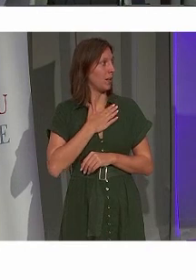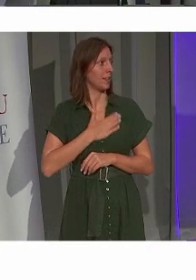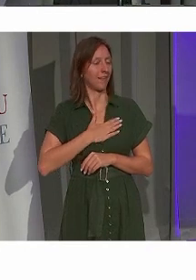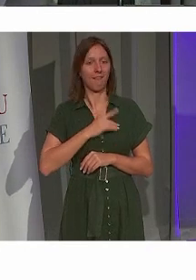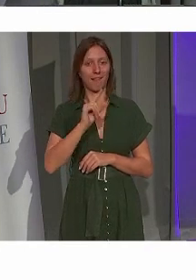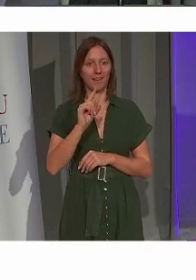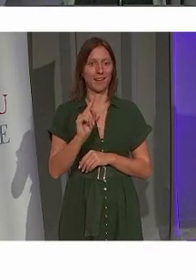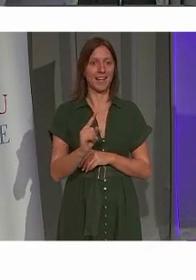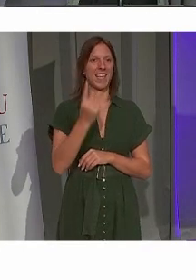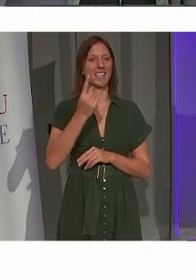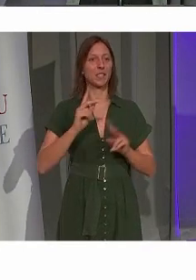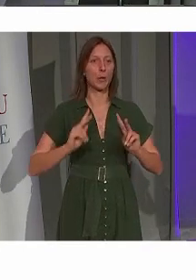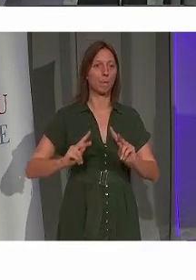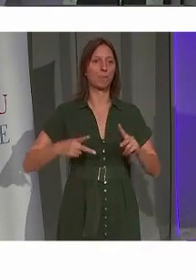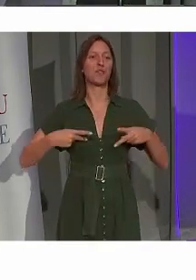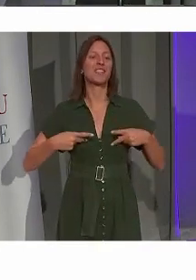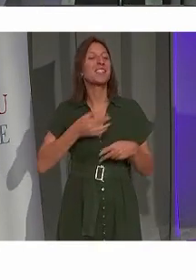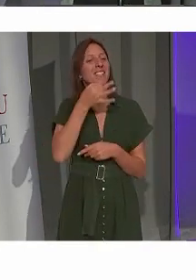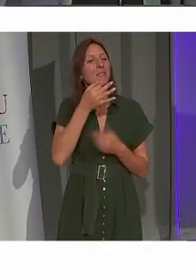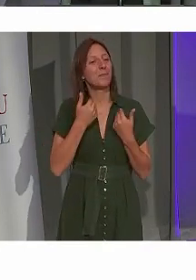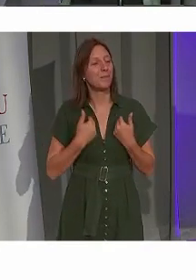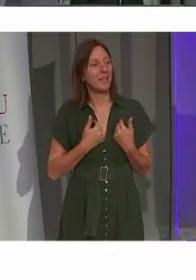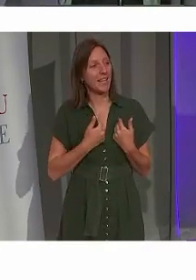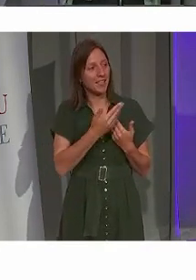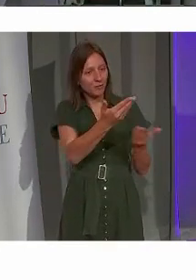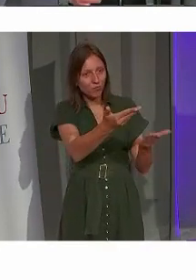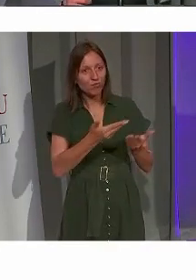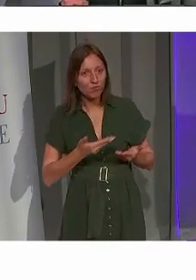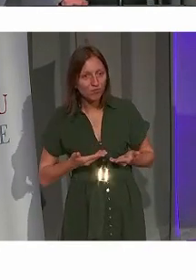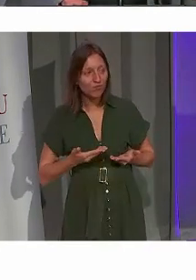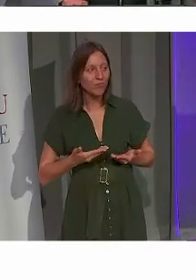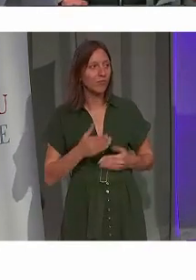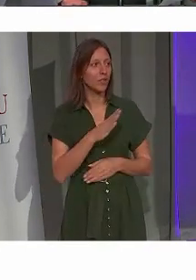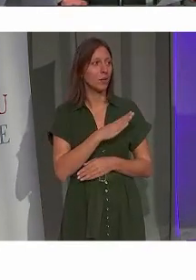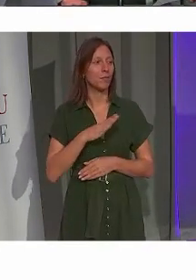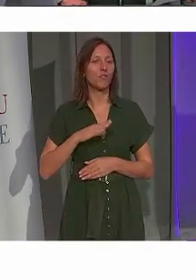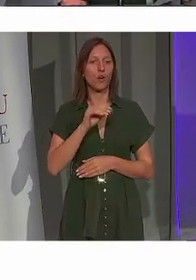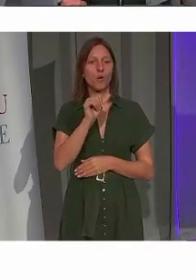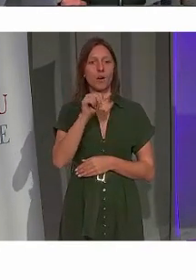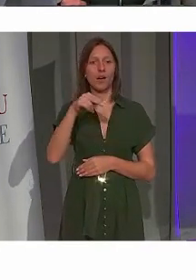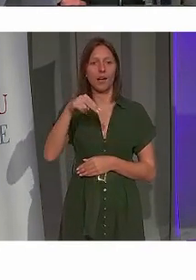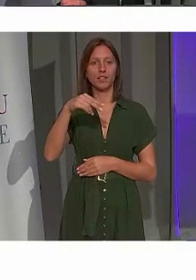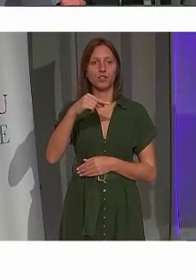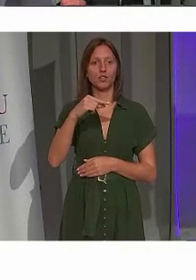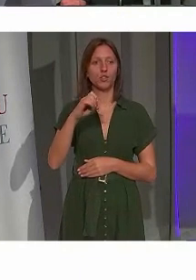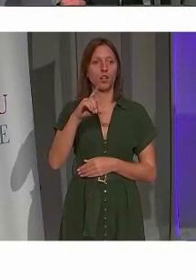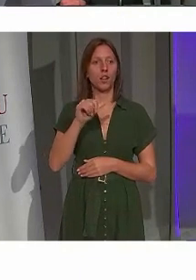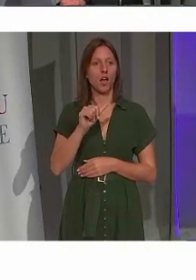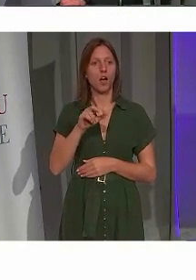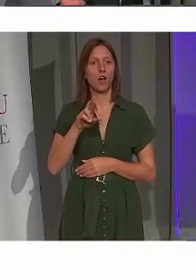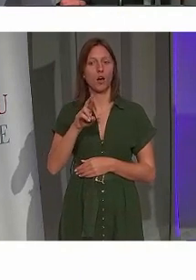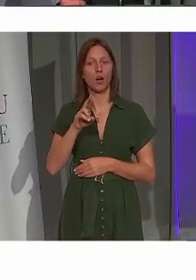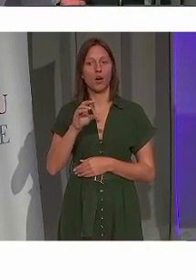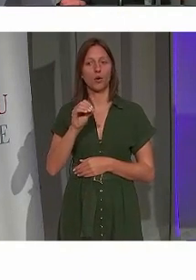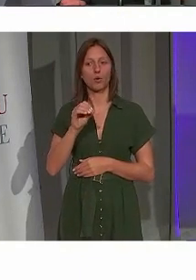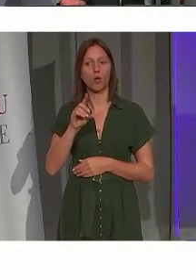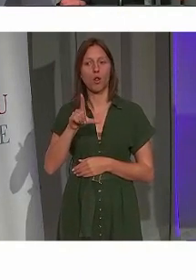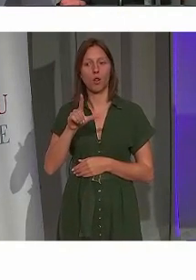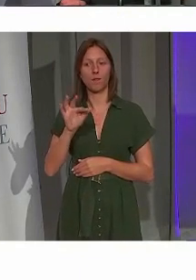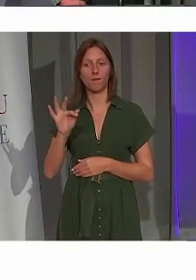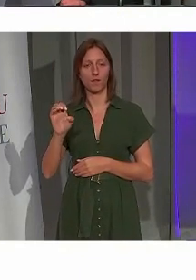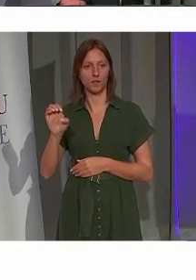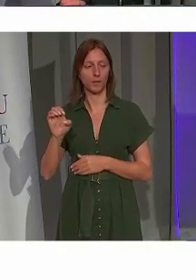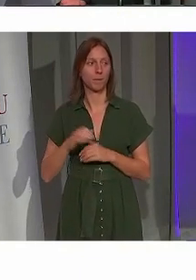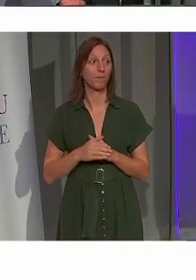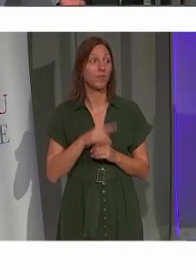I would like to invite our very first official speaker, Miss Angela Rolfe. Miss Rolfe